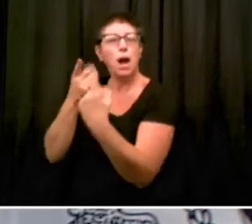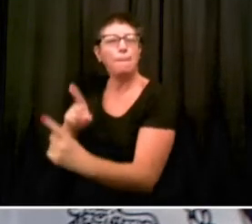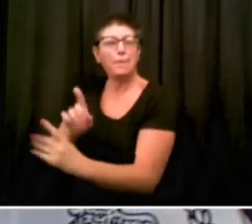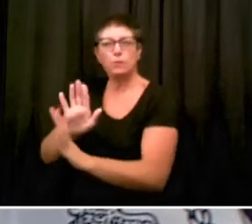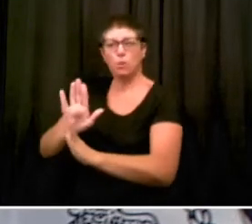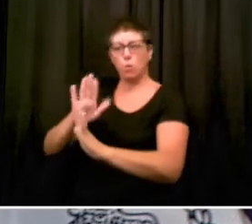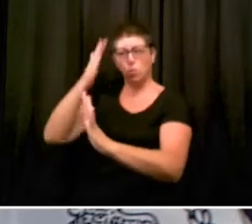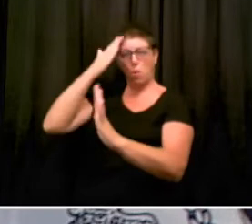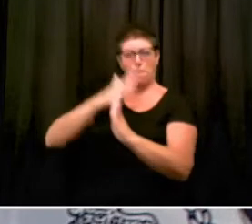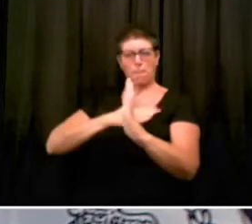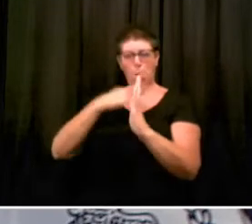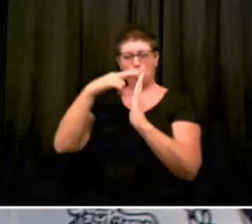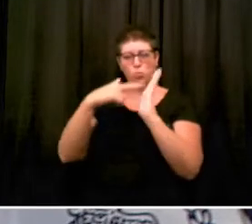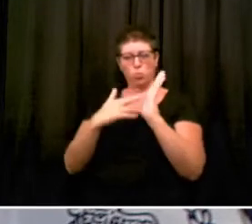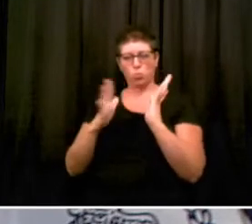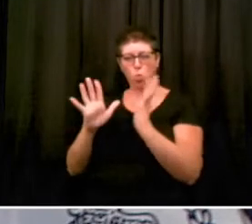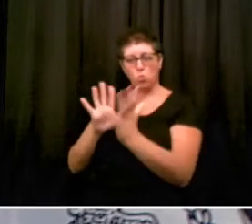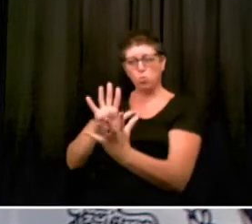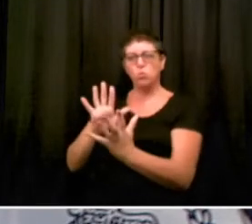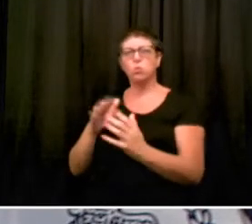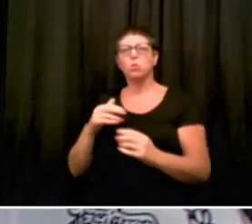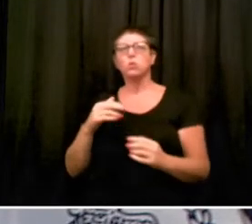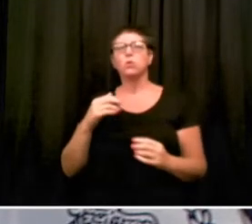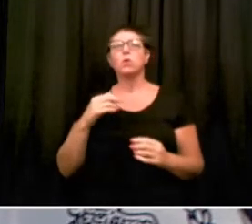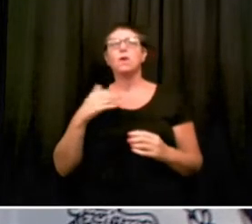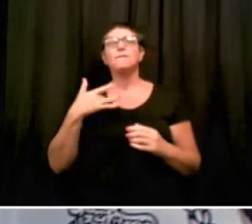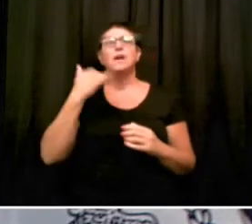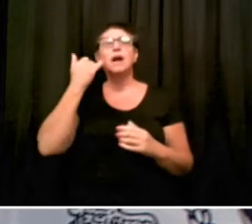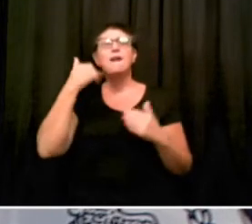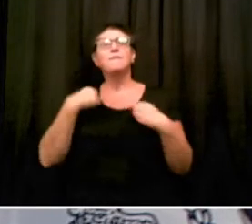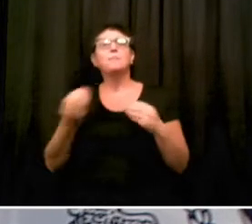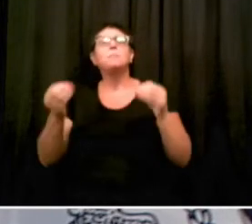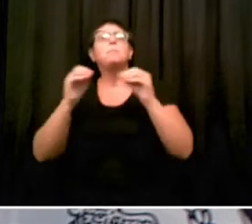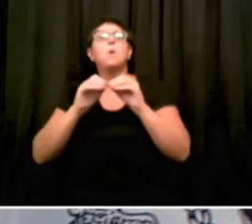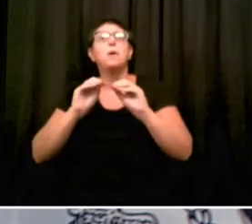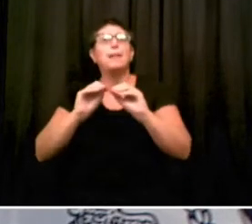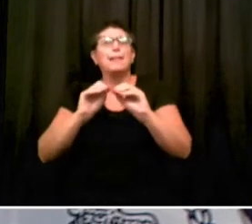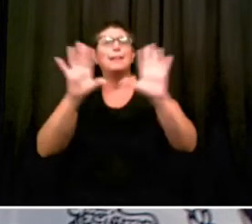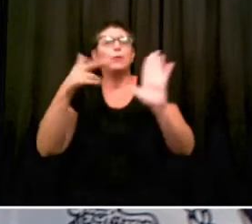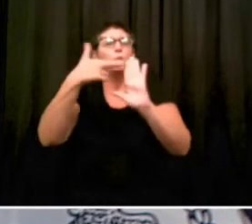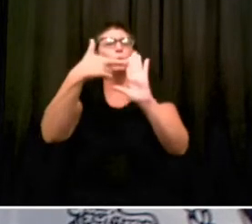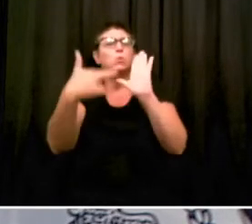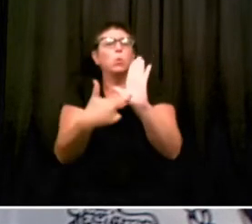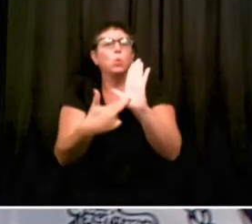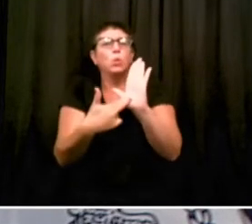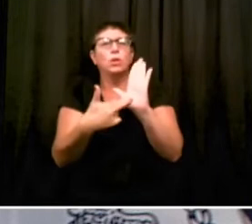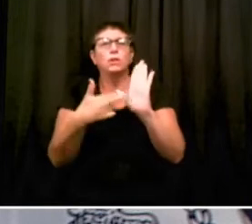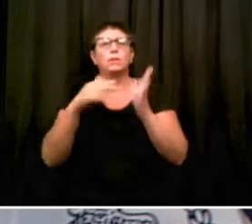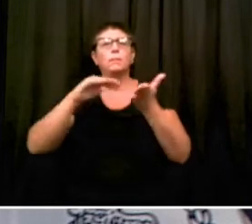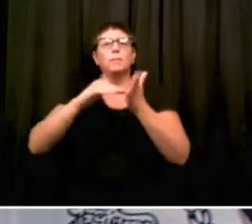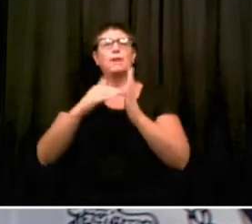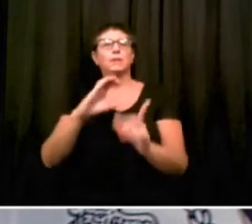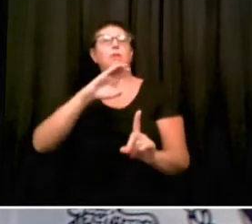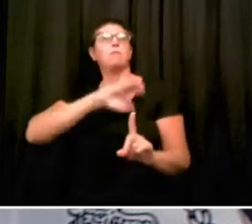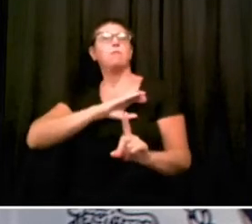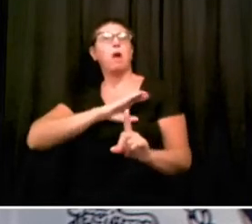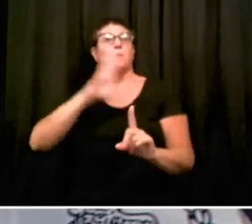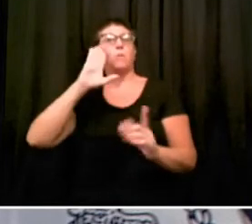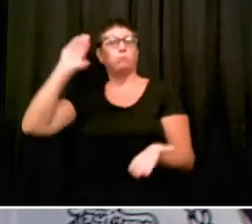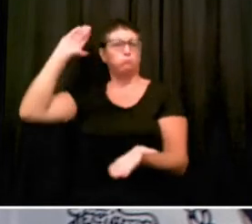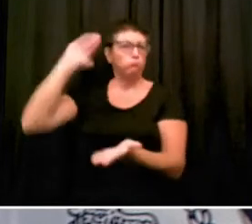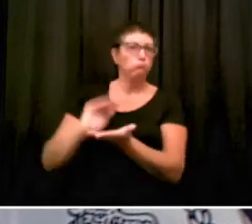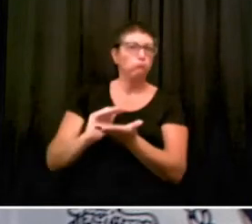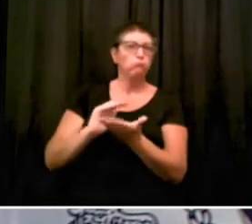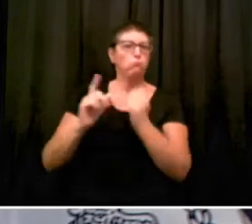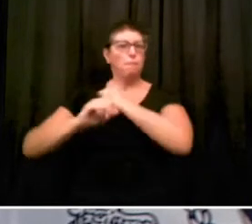clearer, more transparent standards necessarily lead to more negative outcomes. I think in many cases, they lead to people understanding